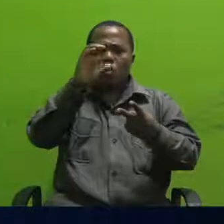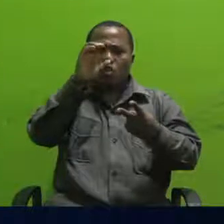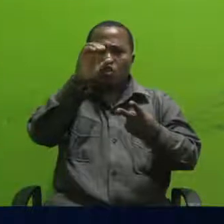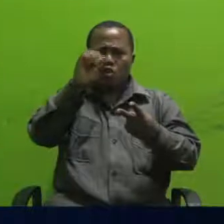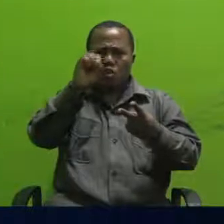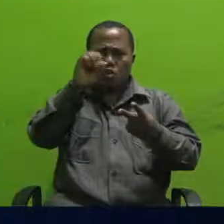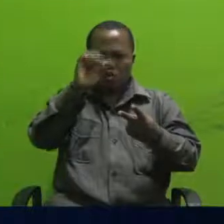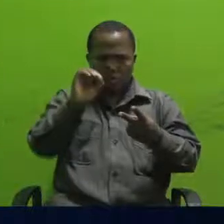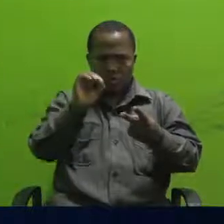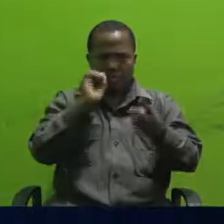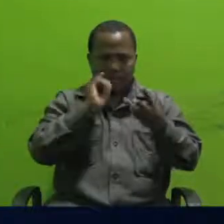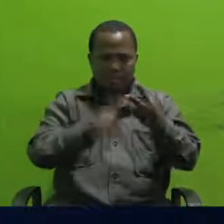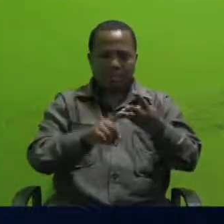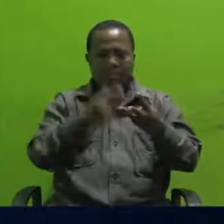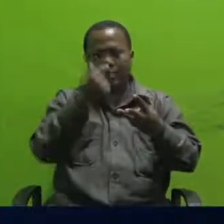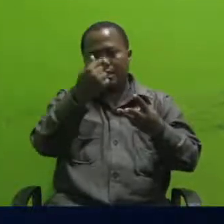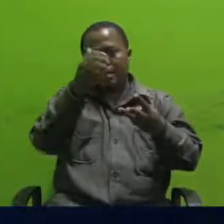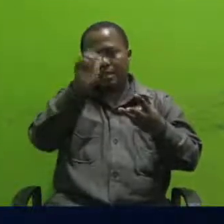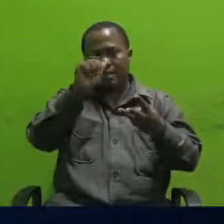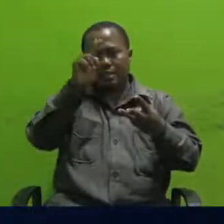tangent.